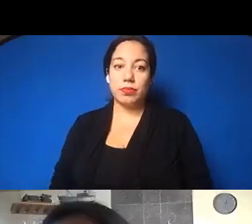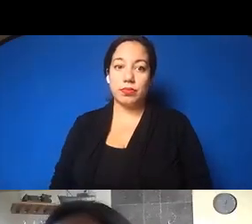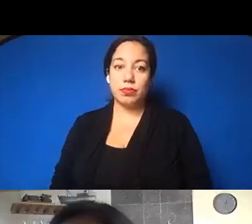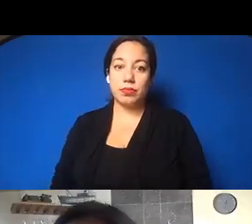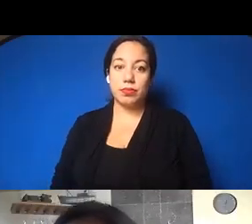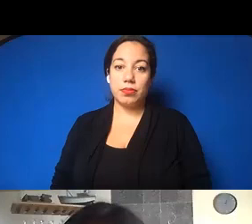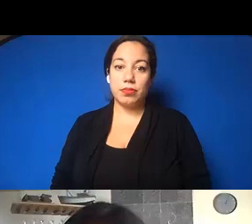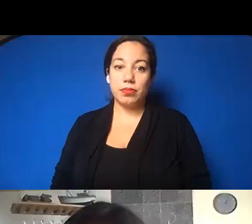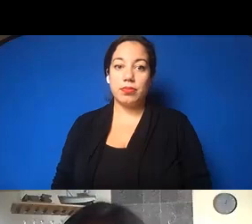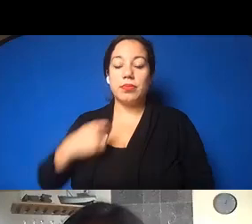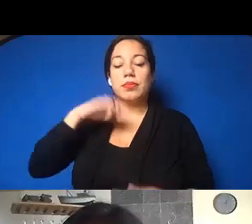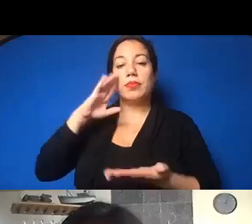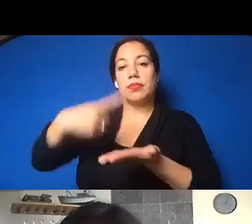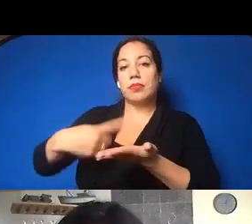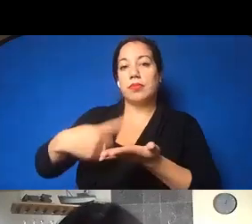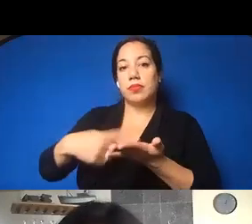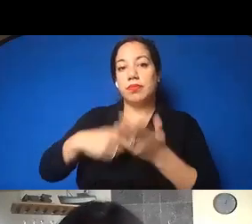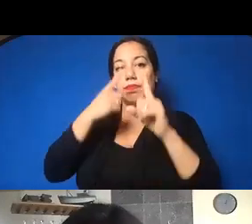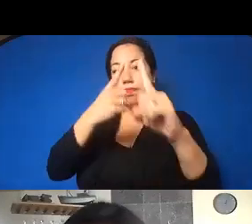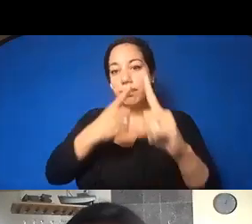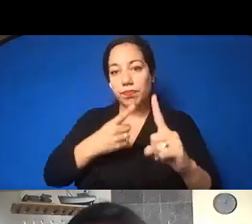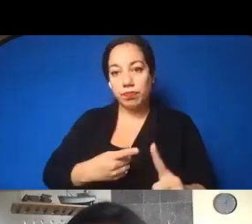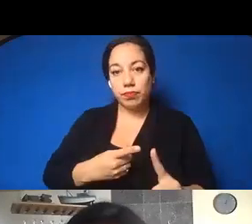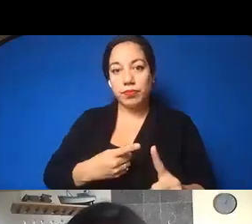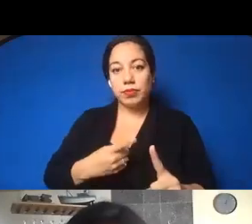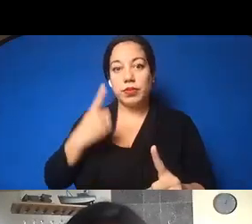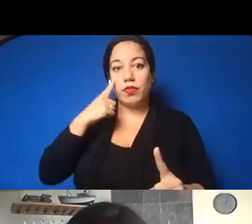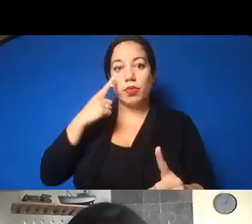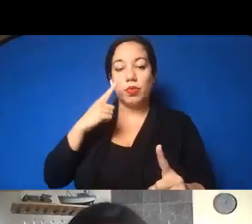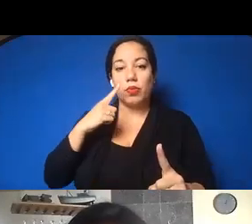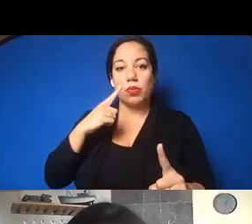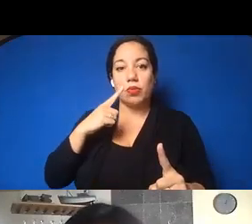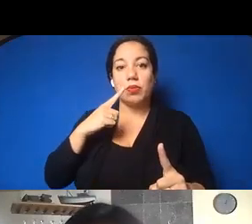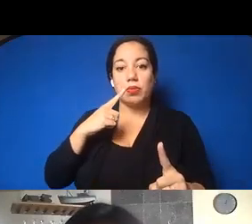So I will be discussing initiatives for resistance